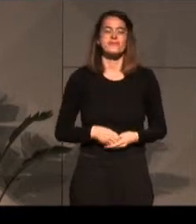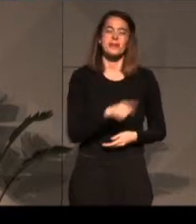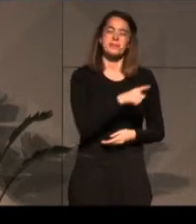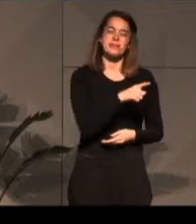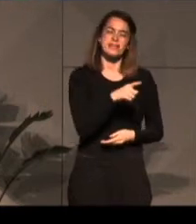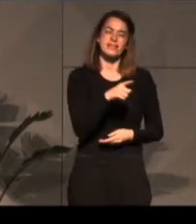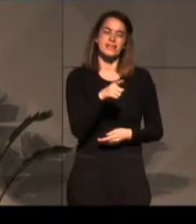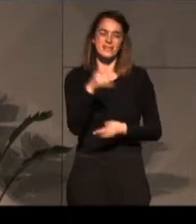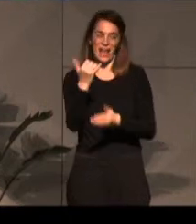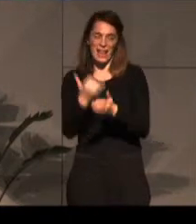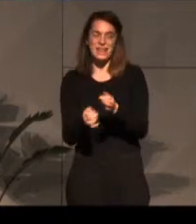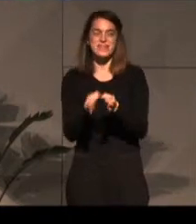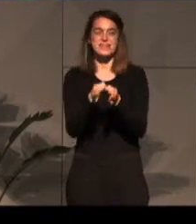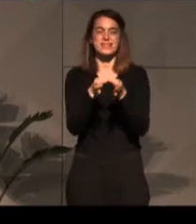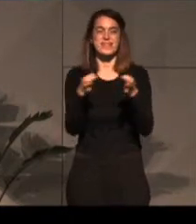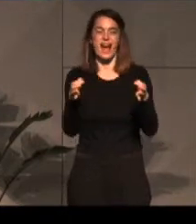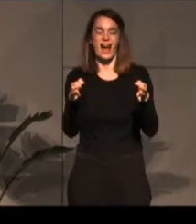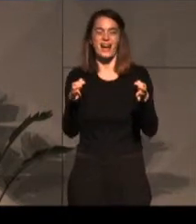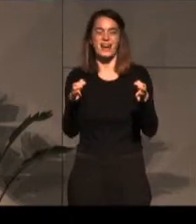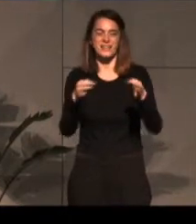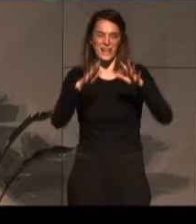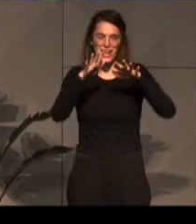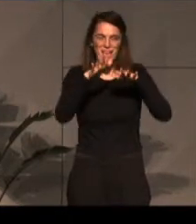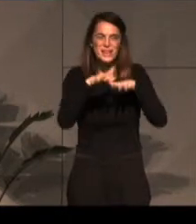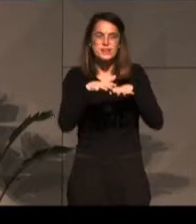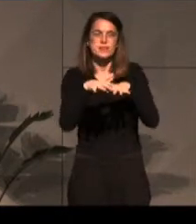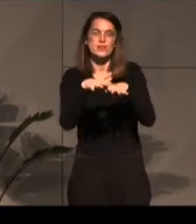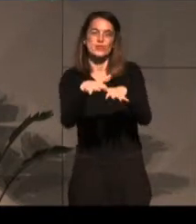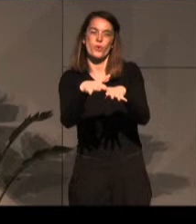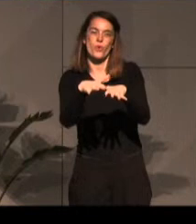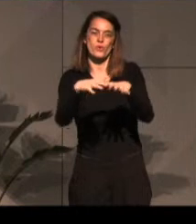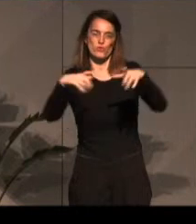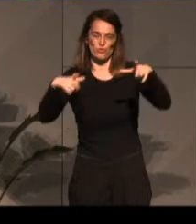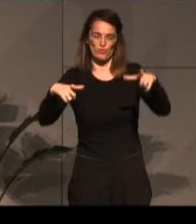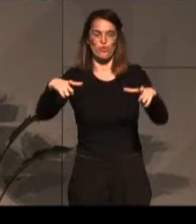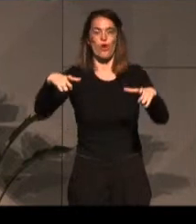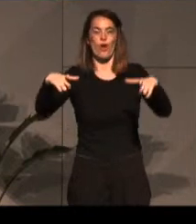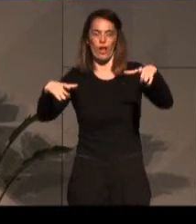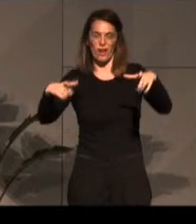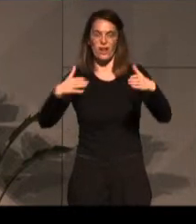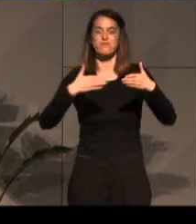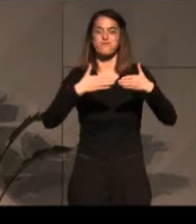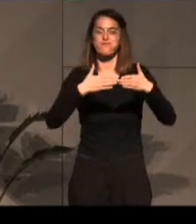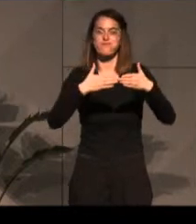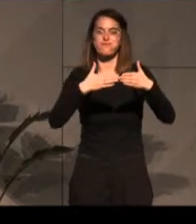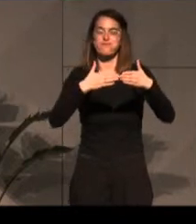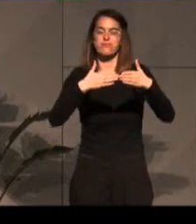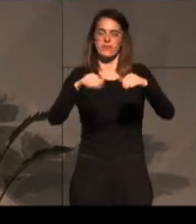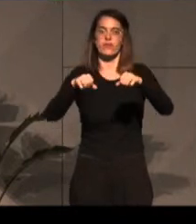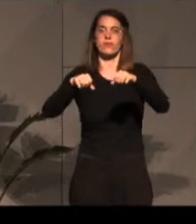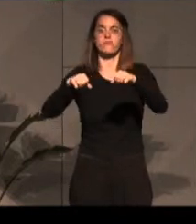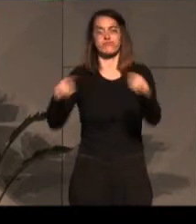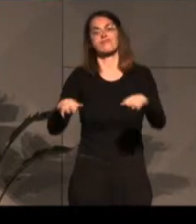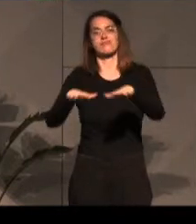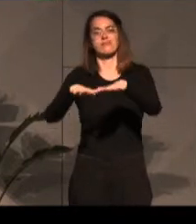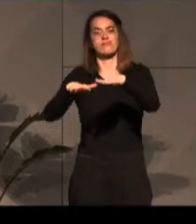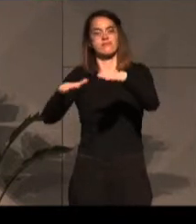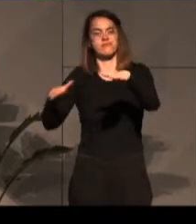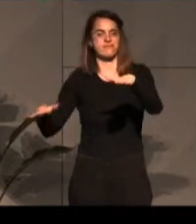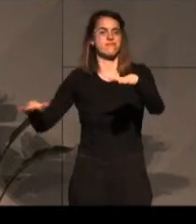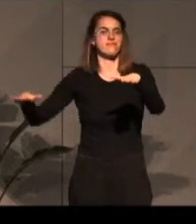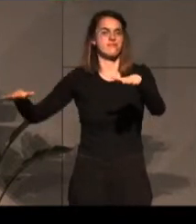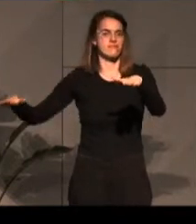day, the expedition supports the MOSAIC flow until it has completed its